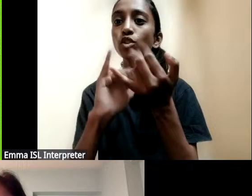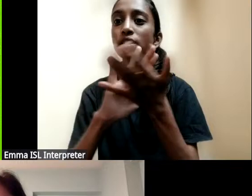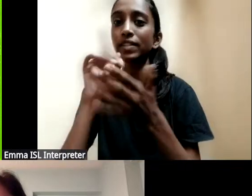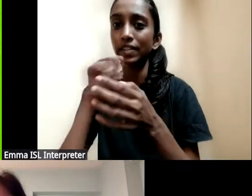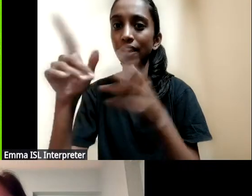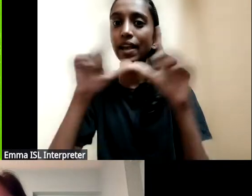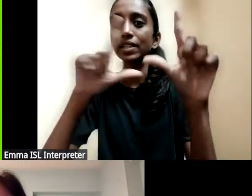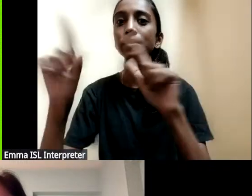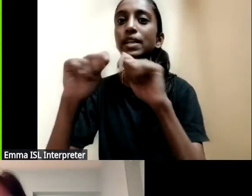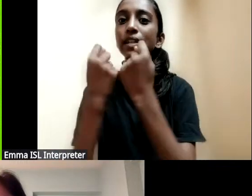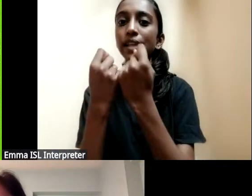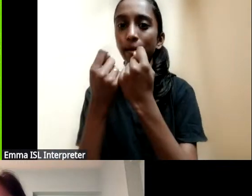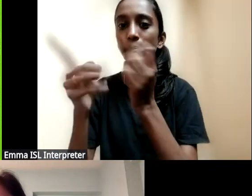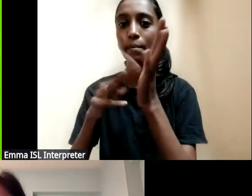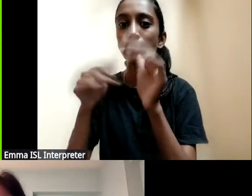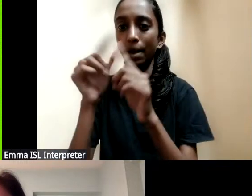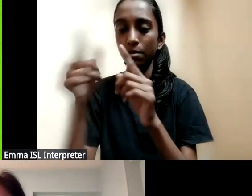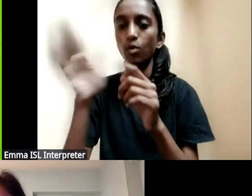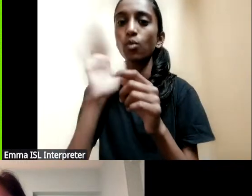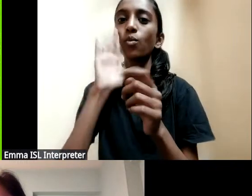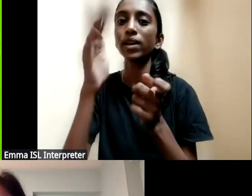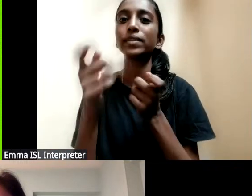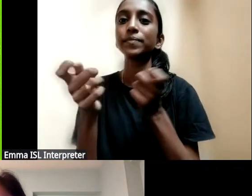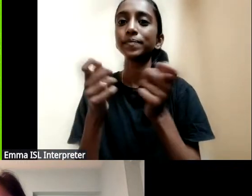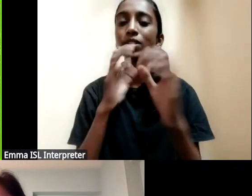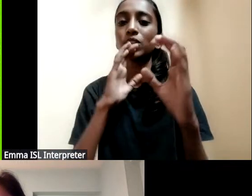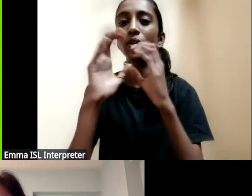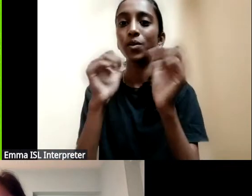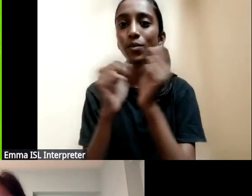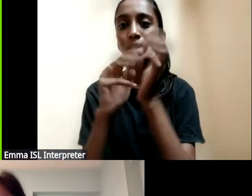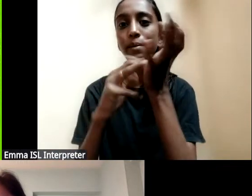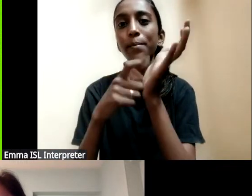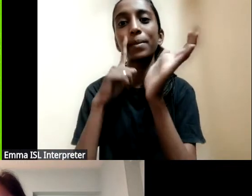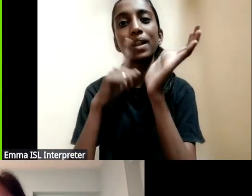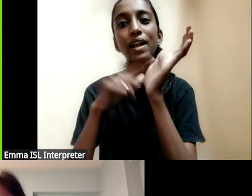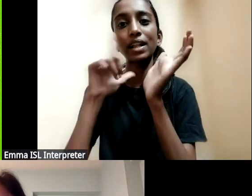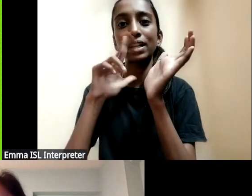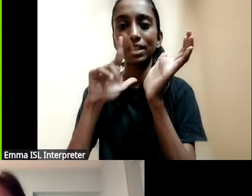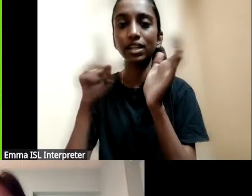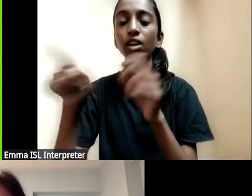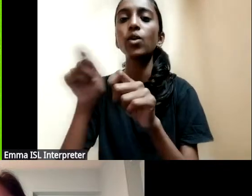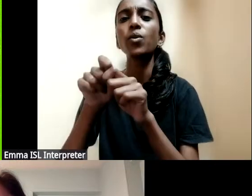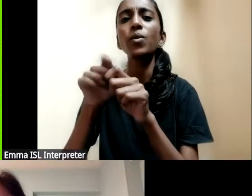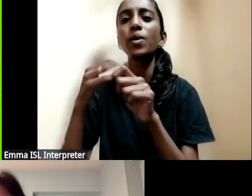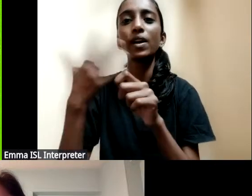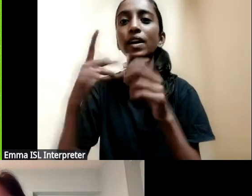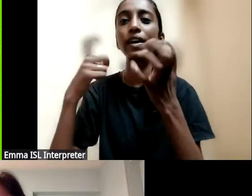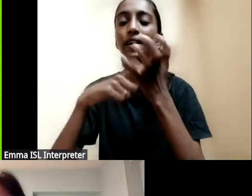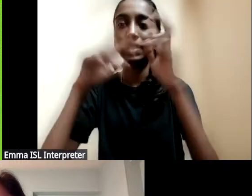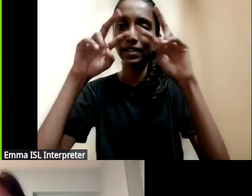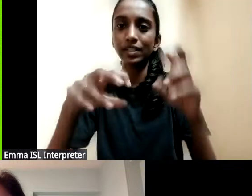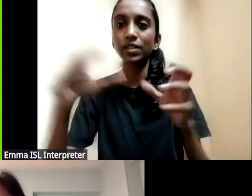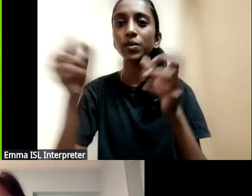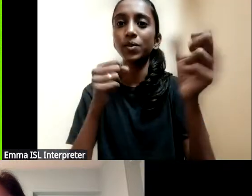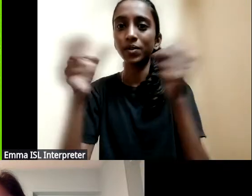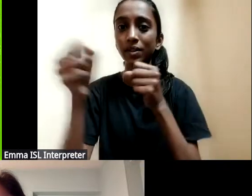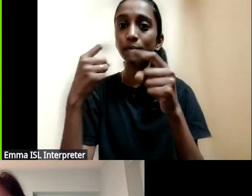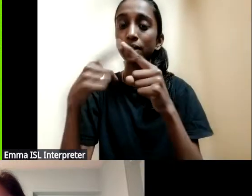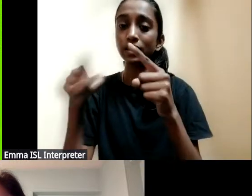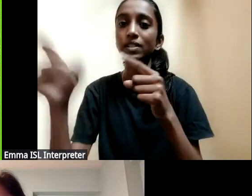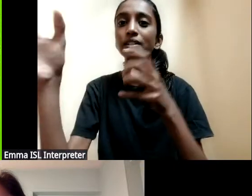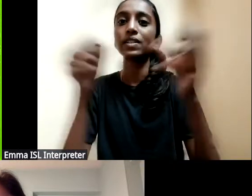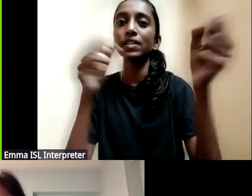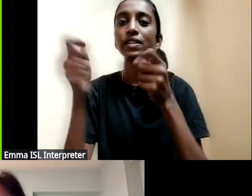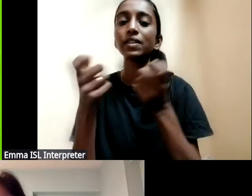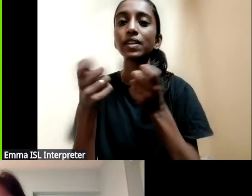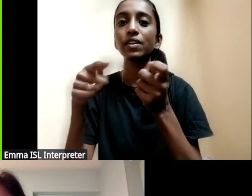MAP, who will be facilitating this conversation with Mrinalini. She works as a research curator and has curated the Forgotten